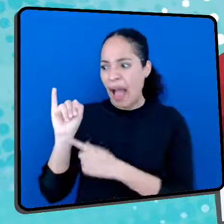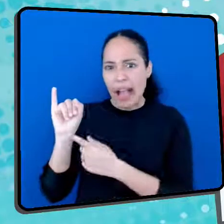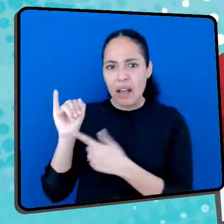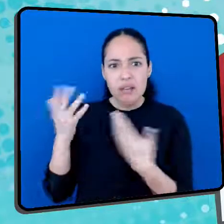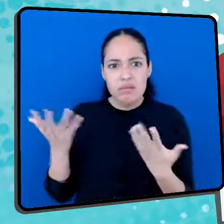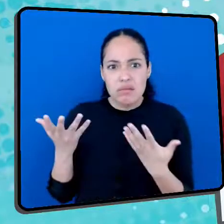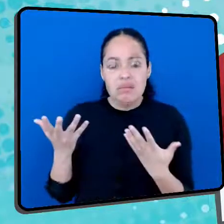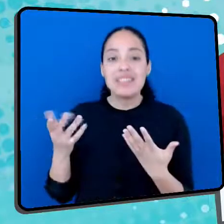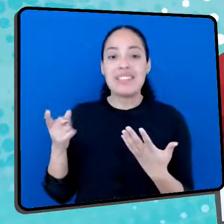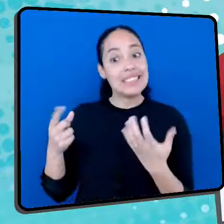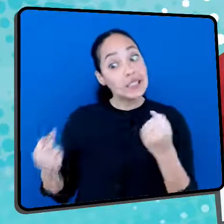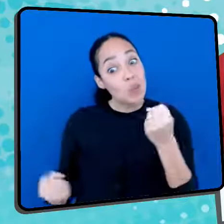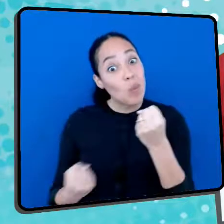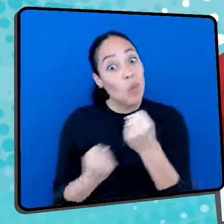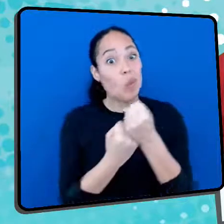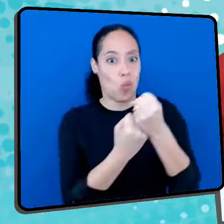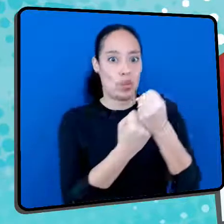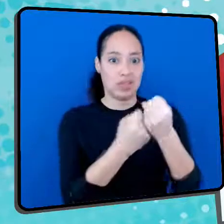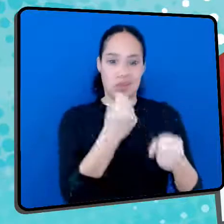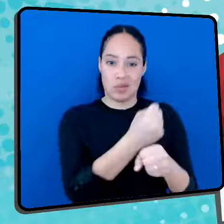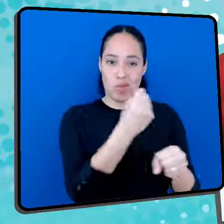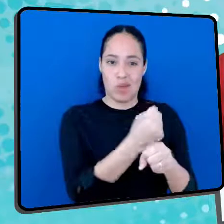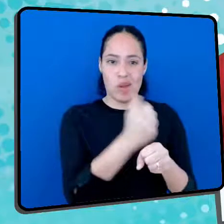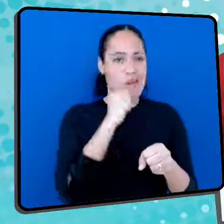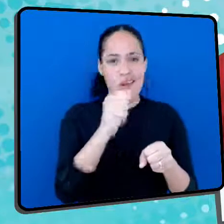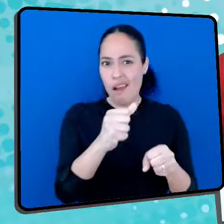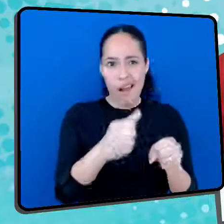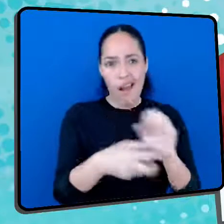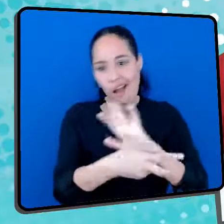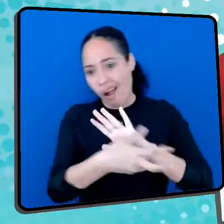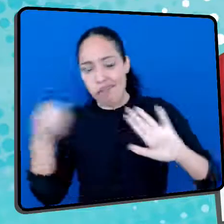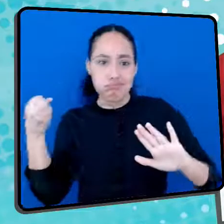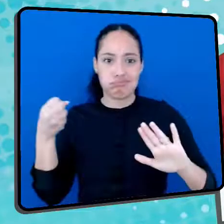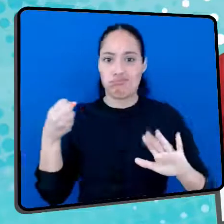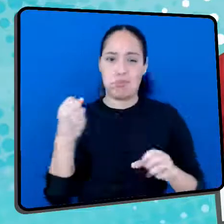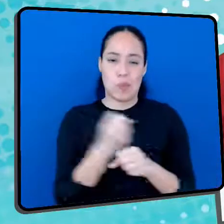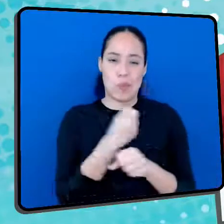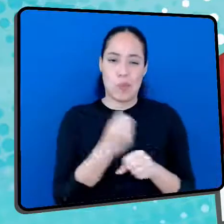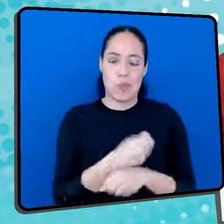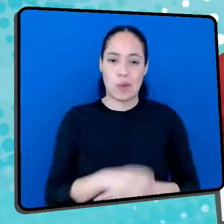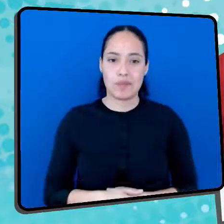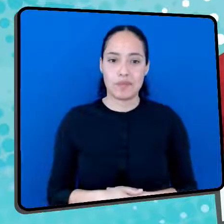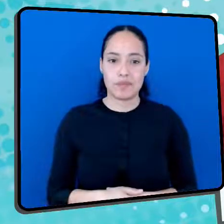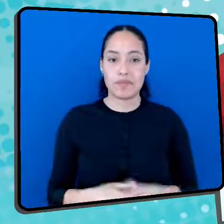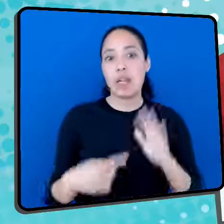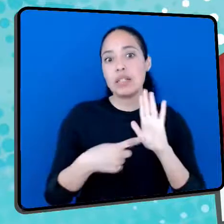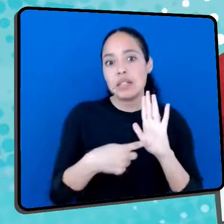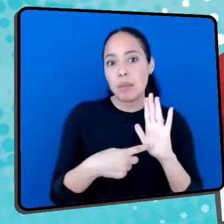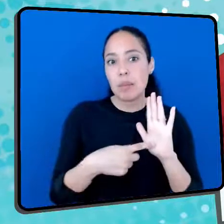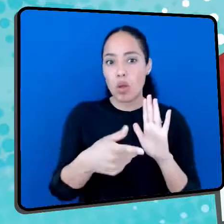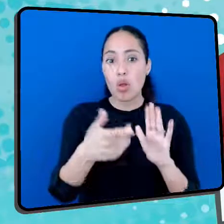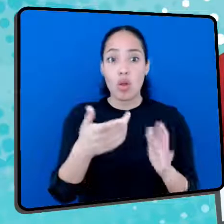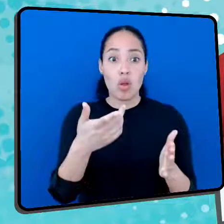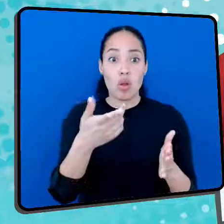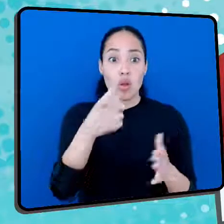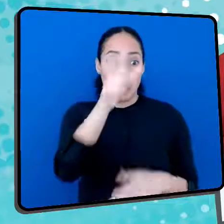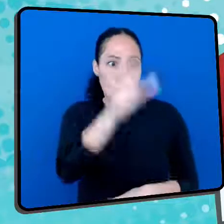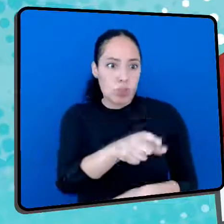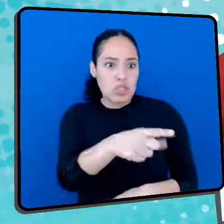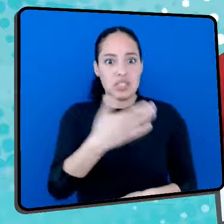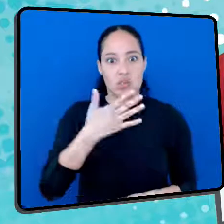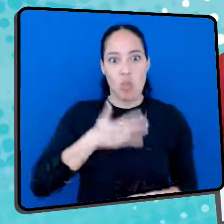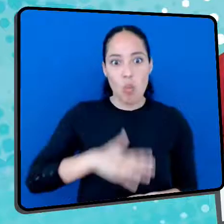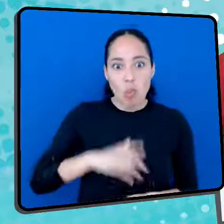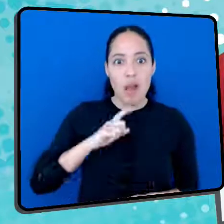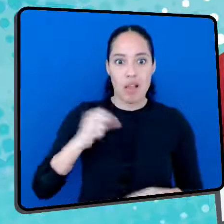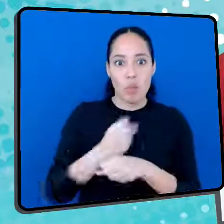rather be an administrator who is working like day and night, answering phone calls at Christmas night or whatever? Like